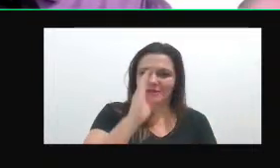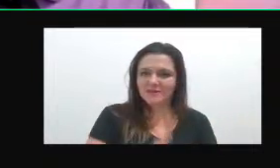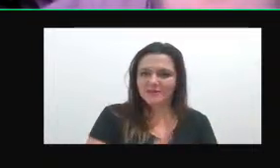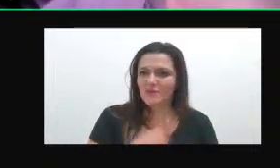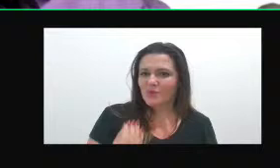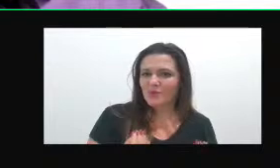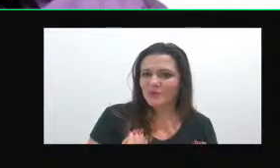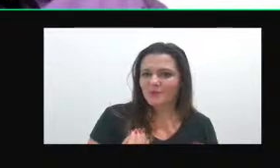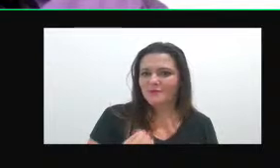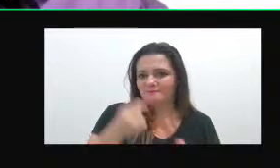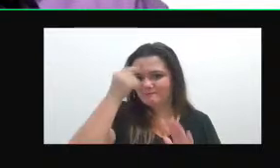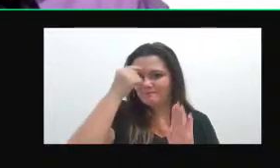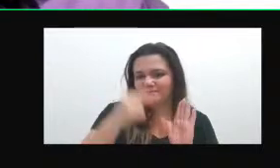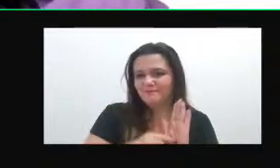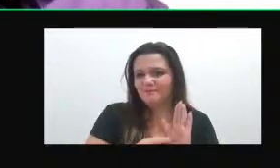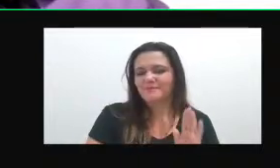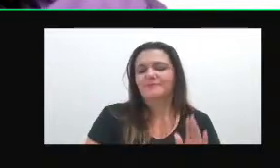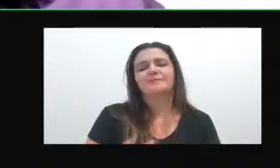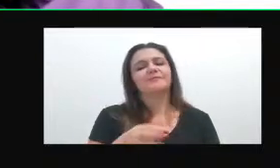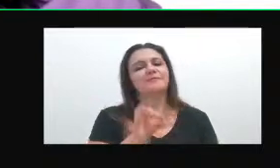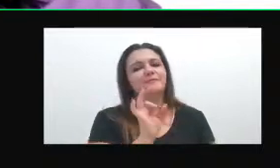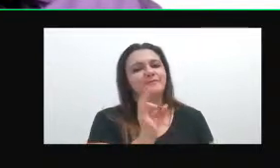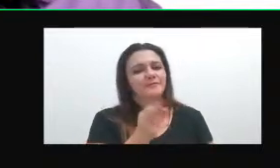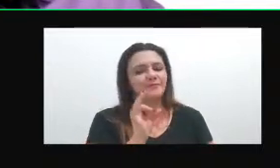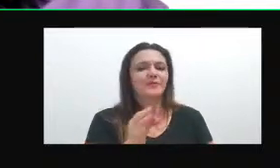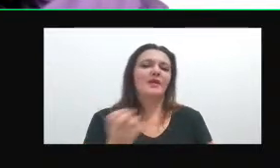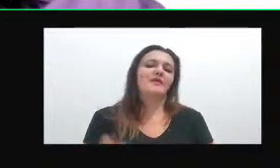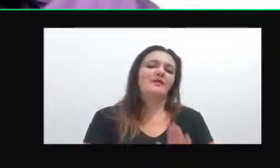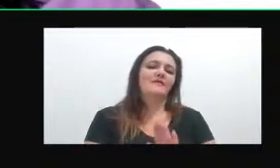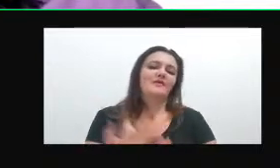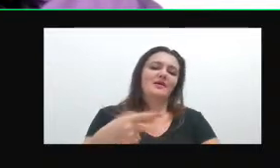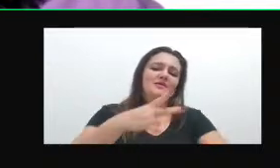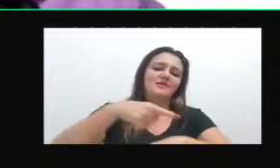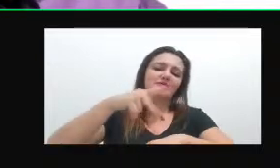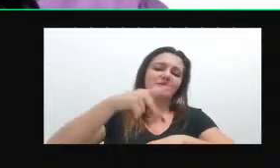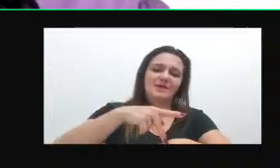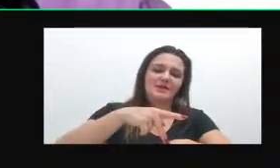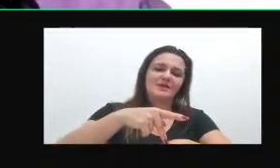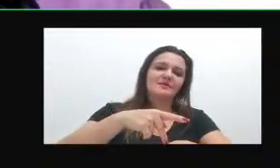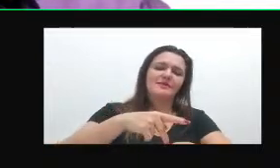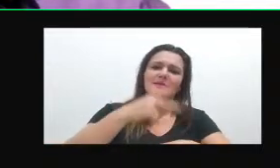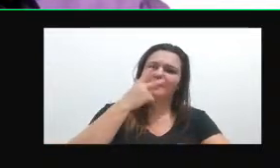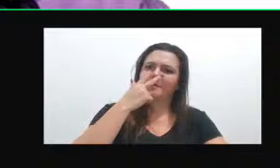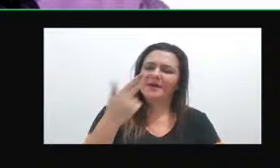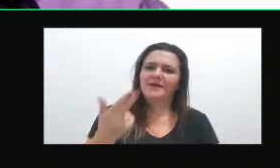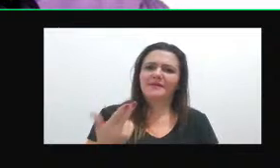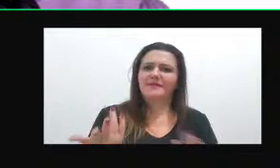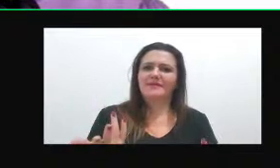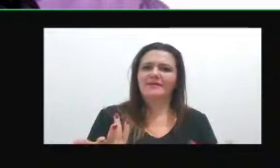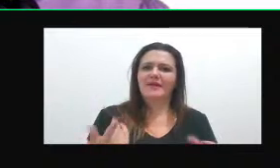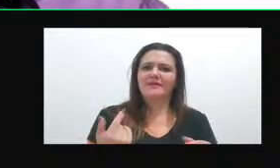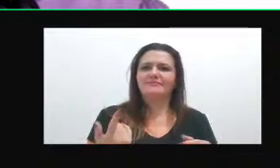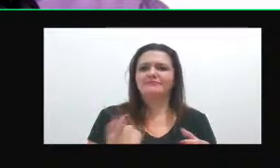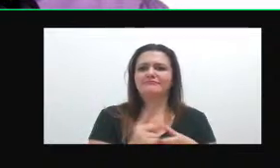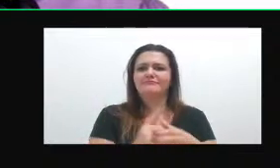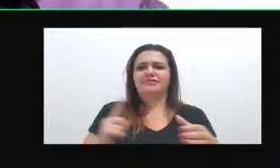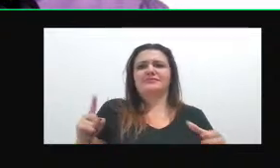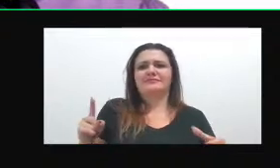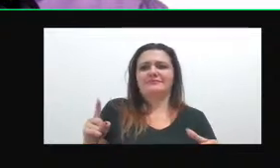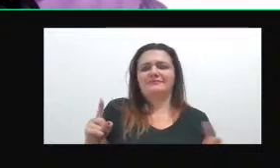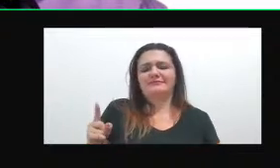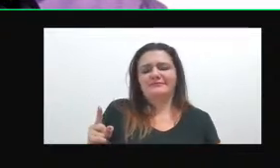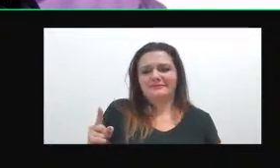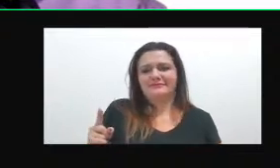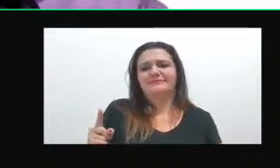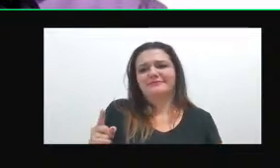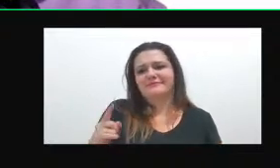countries who feel a little bit left out, this idea of the digital divide. I think the more